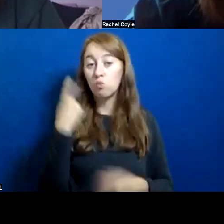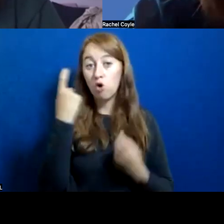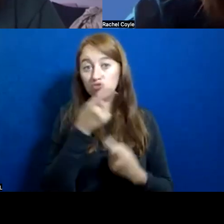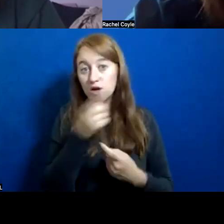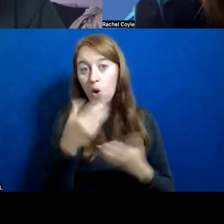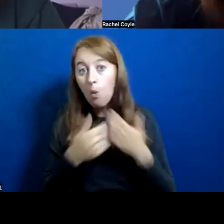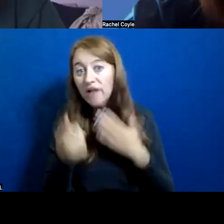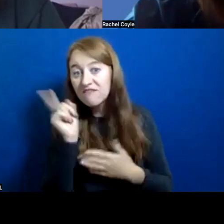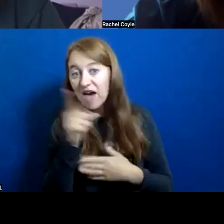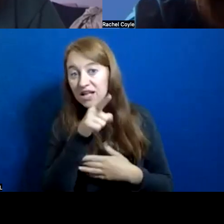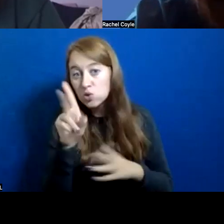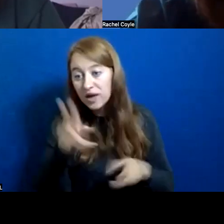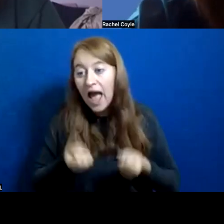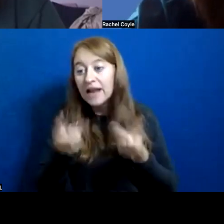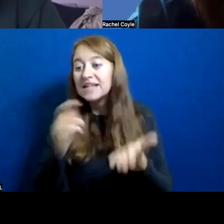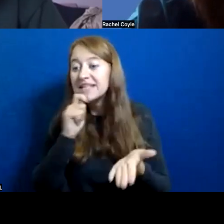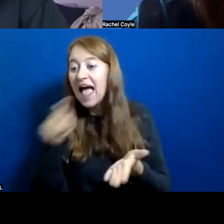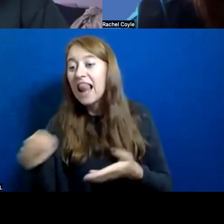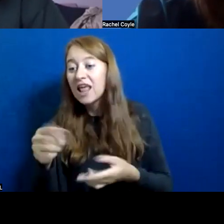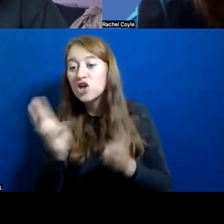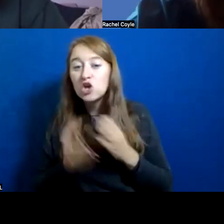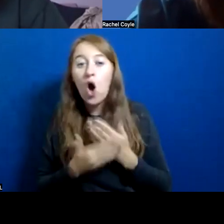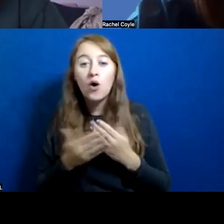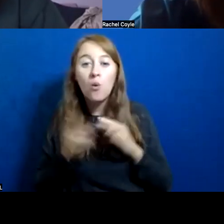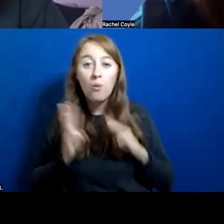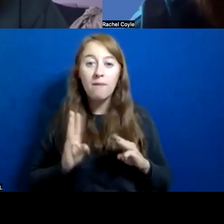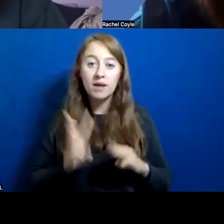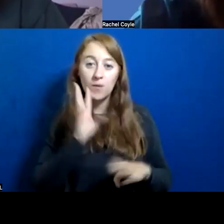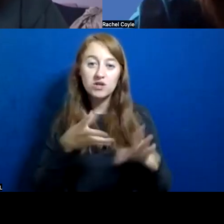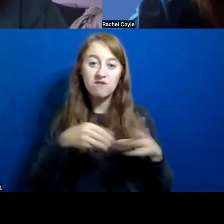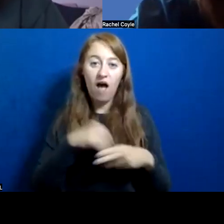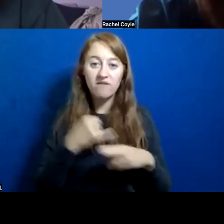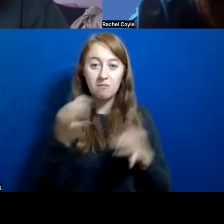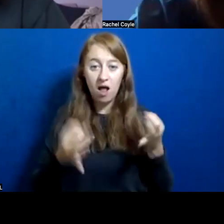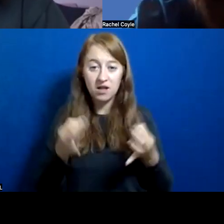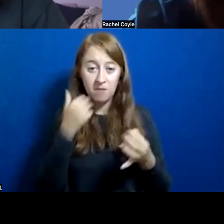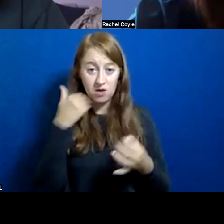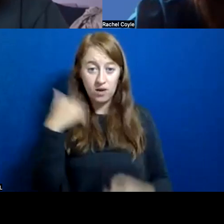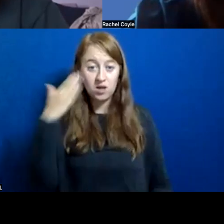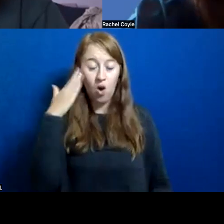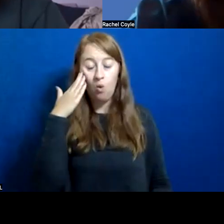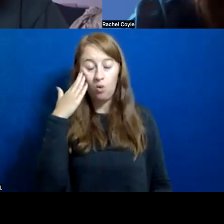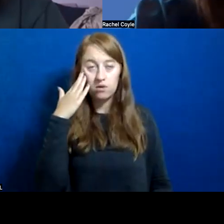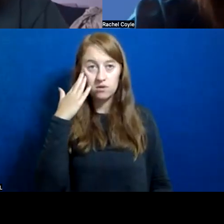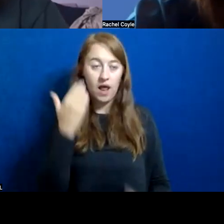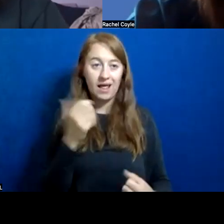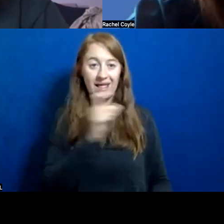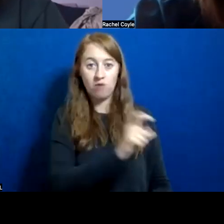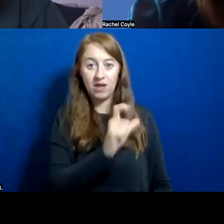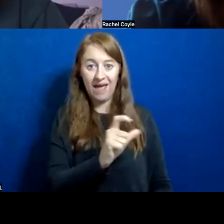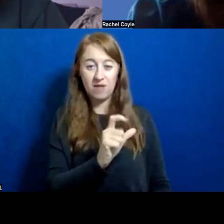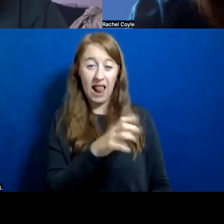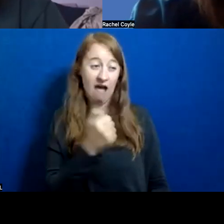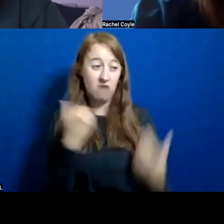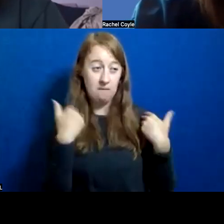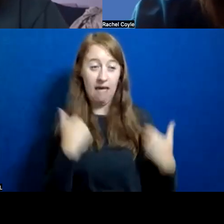in politics? It seems like, especially at local level, there's the same men in the county council for years. You know, so it's